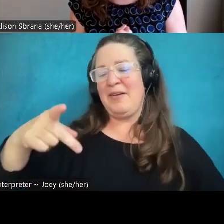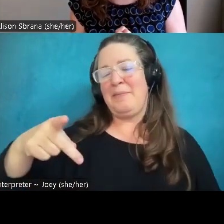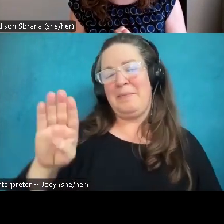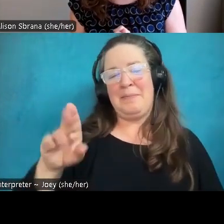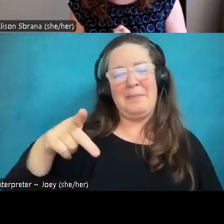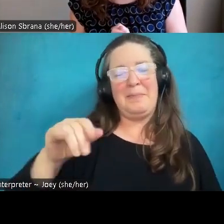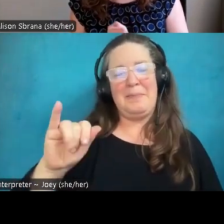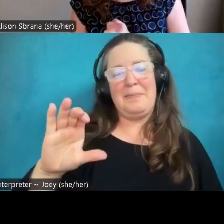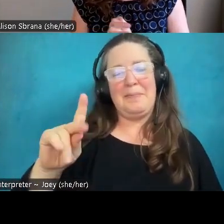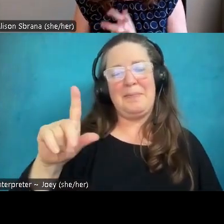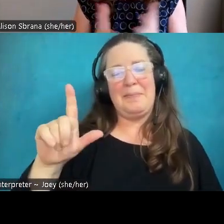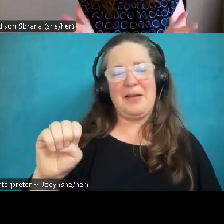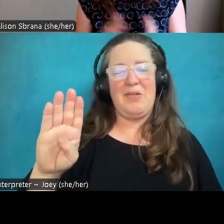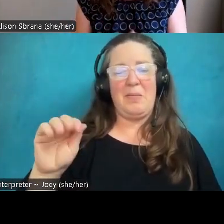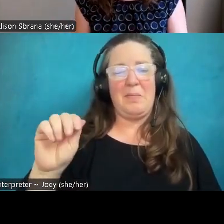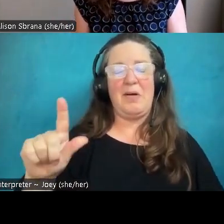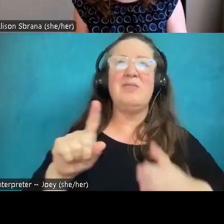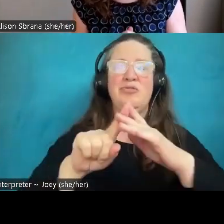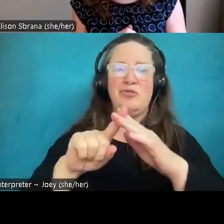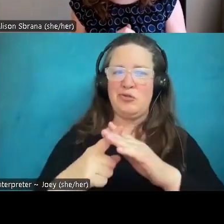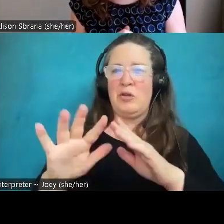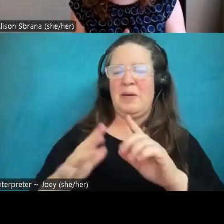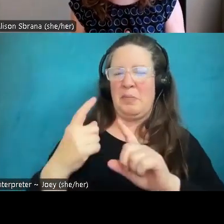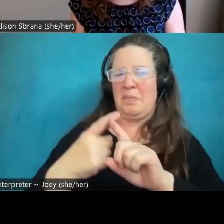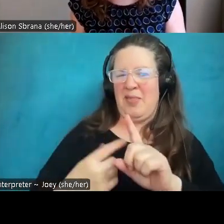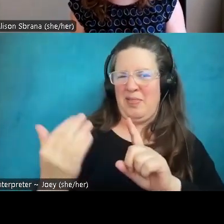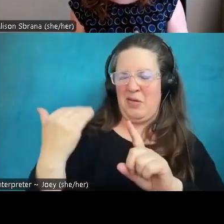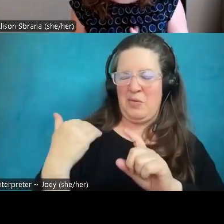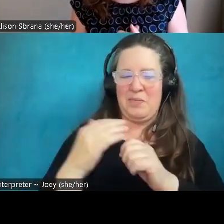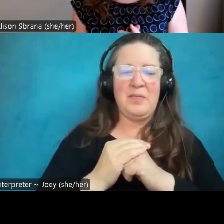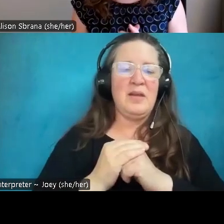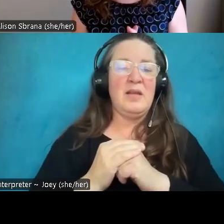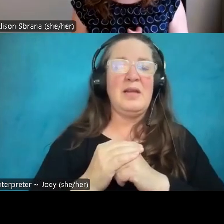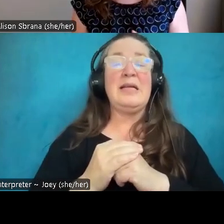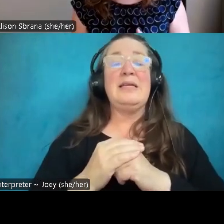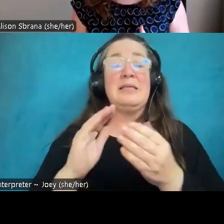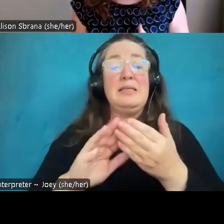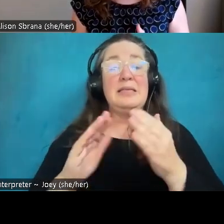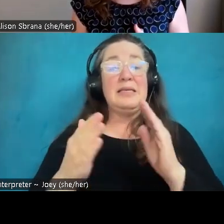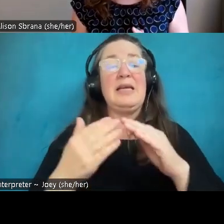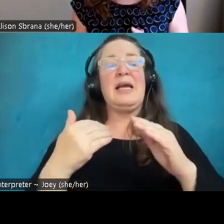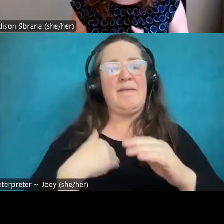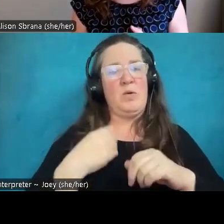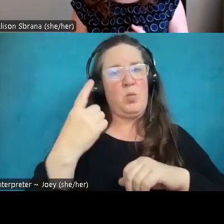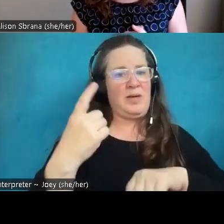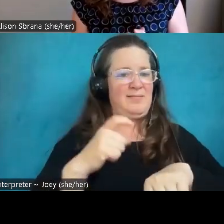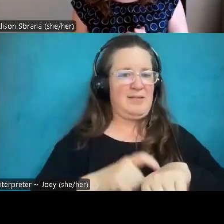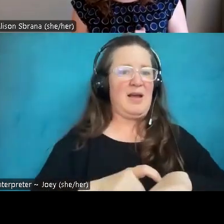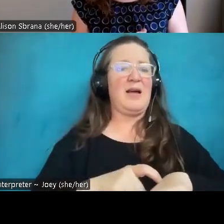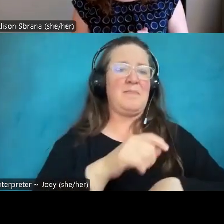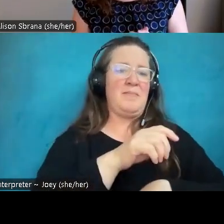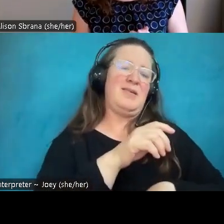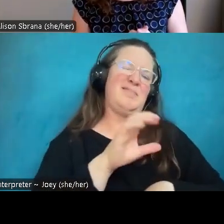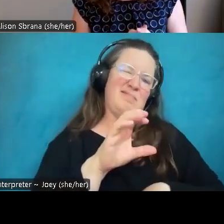month ago, I think. Our city had a one-time clinic. A Paralympic athlete came up and taught